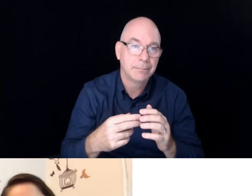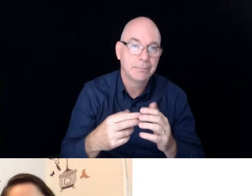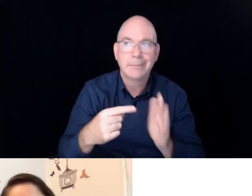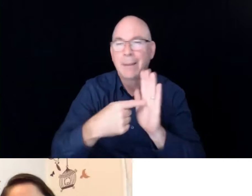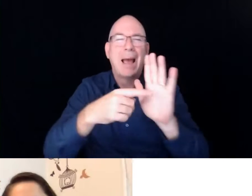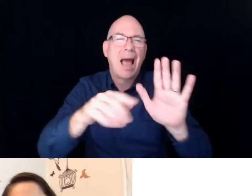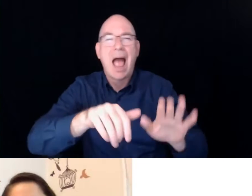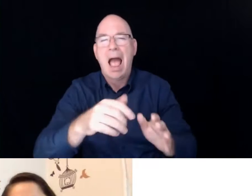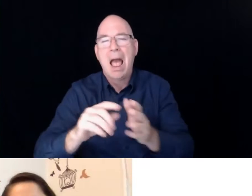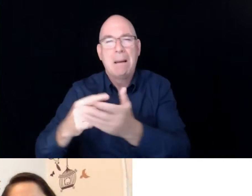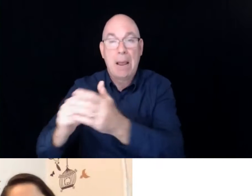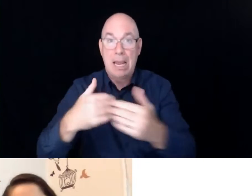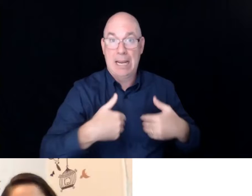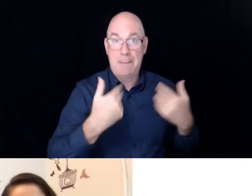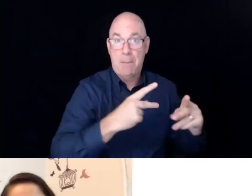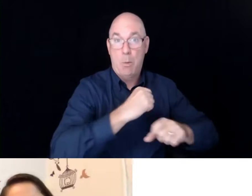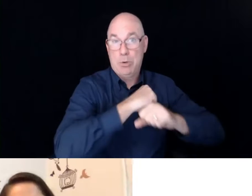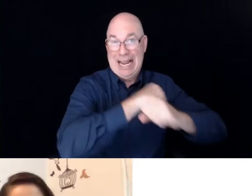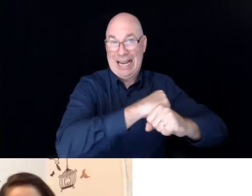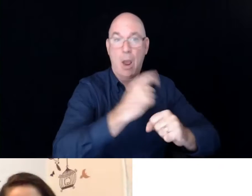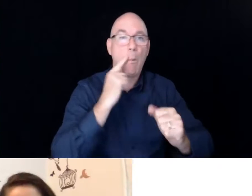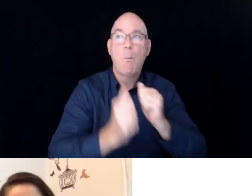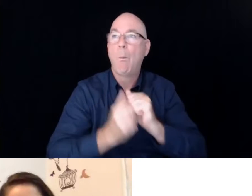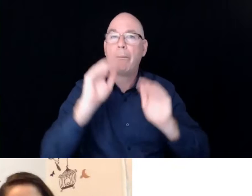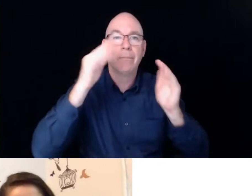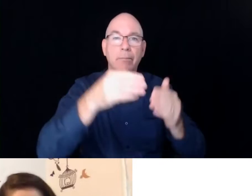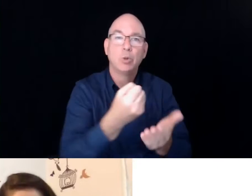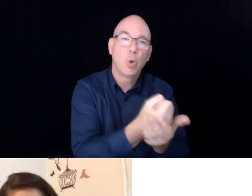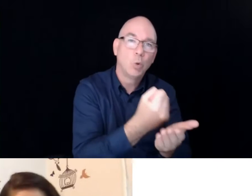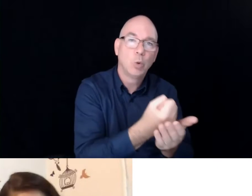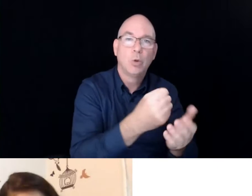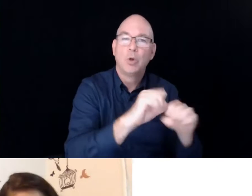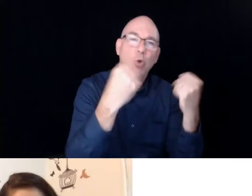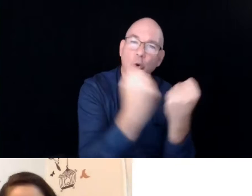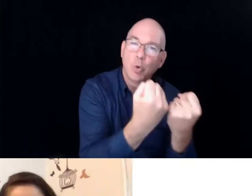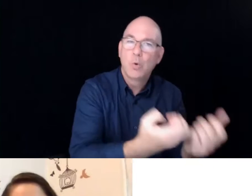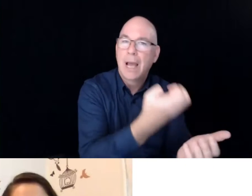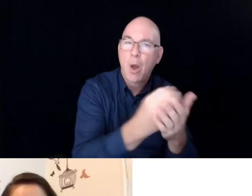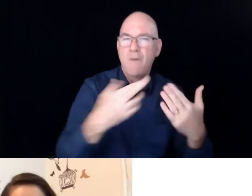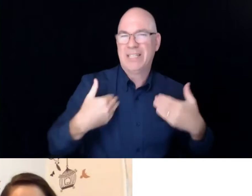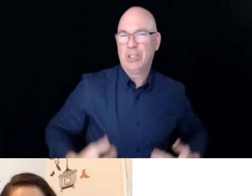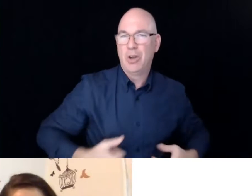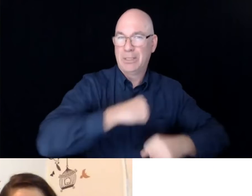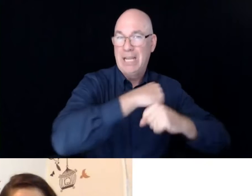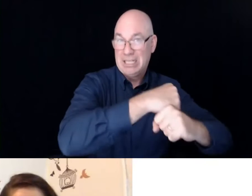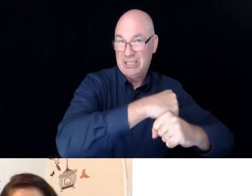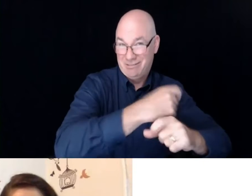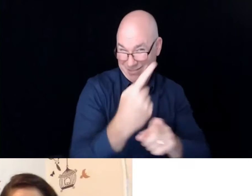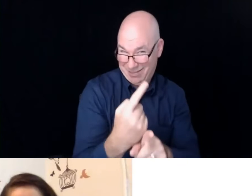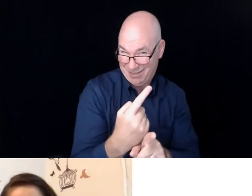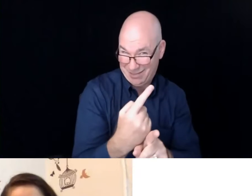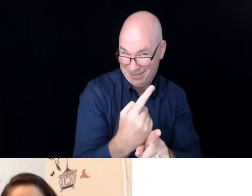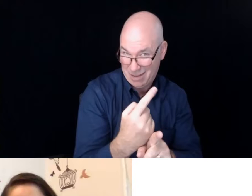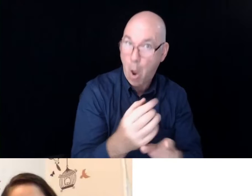of young people, we are mostly focused on the socioeconomic or the physical protection of people. While that is crucial and